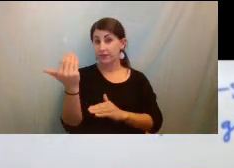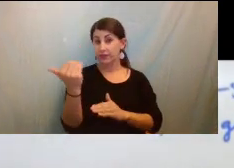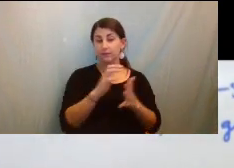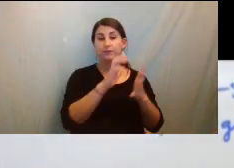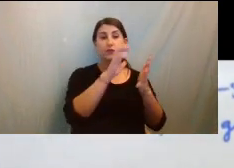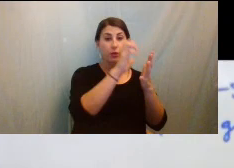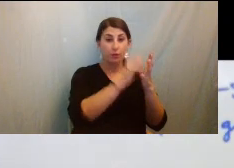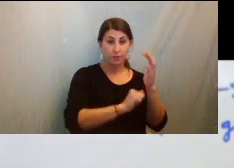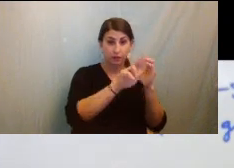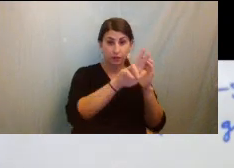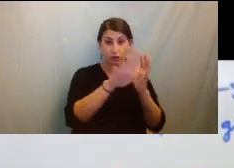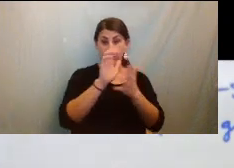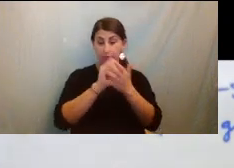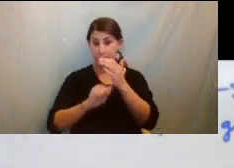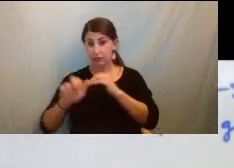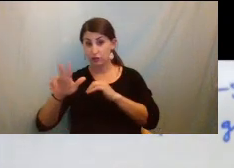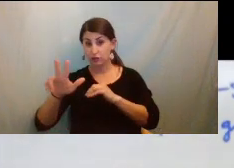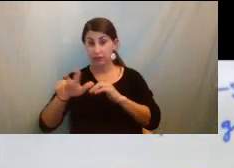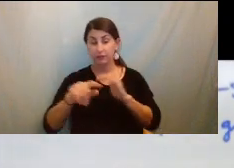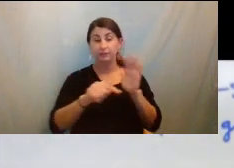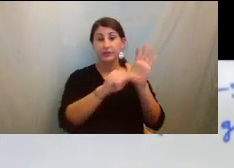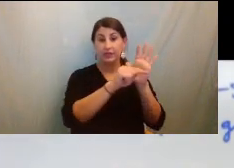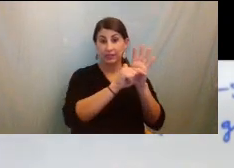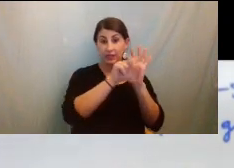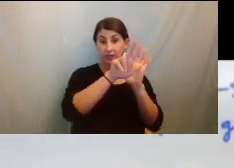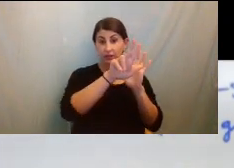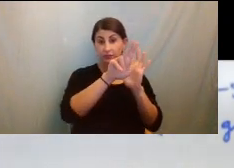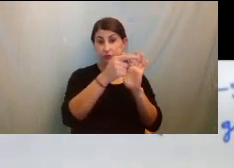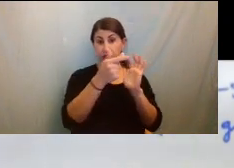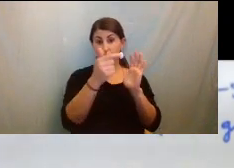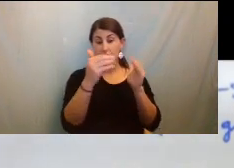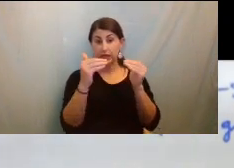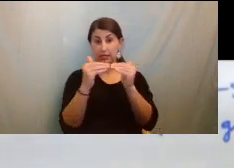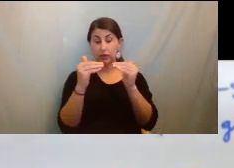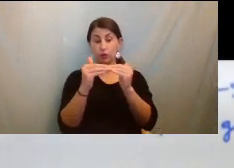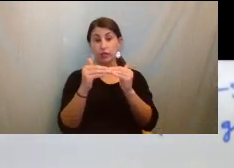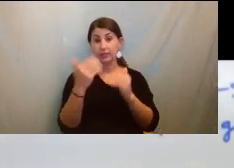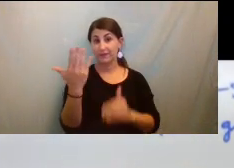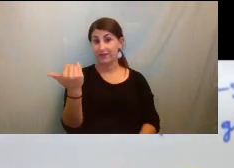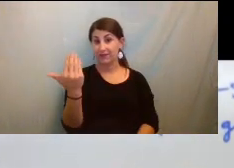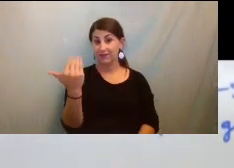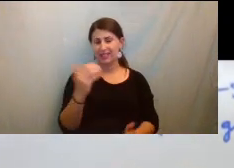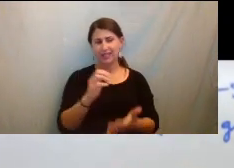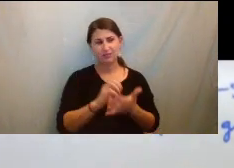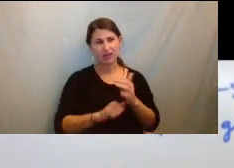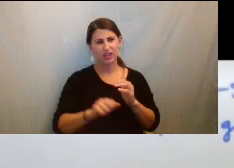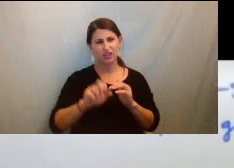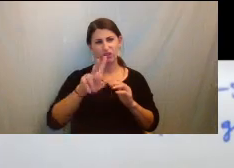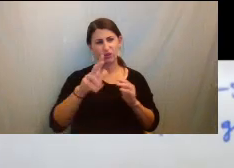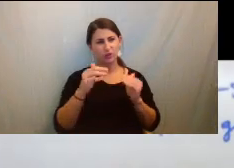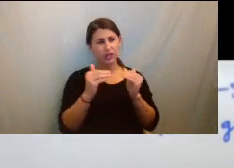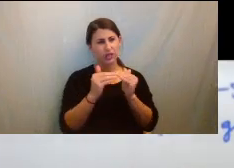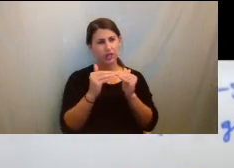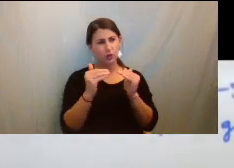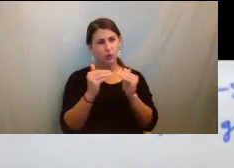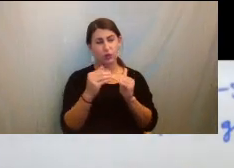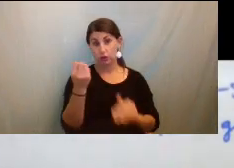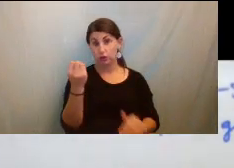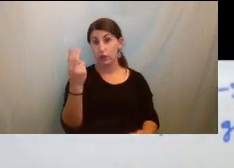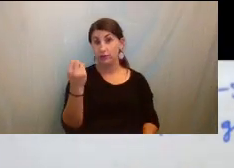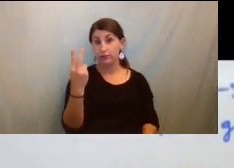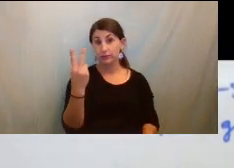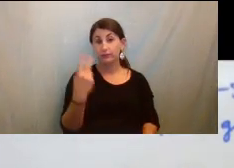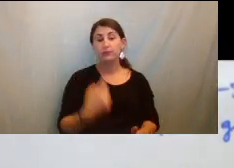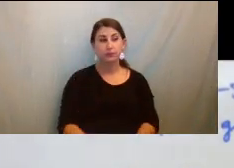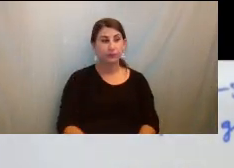So I'm going to minus 3 on both sides. I get negative 3g equals 15 minus 3